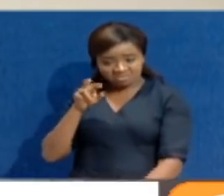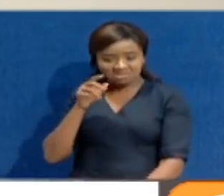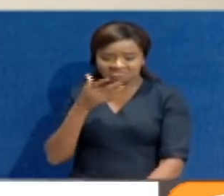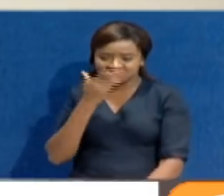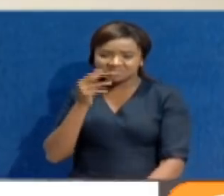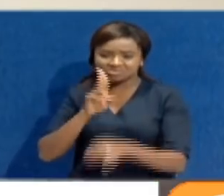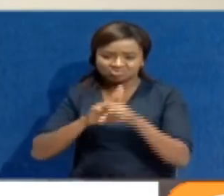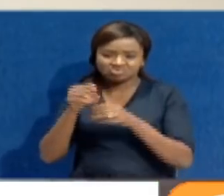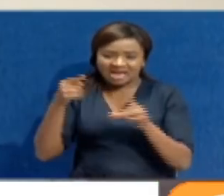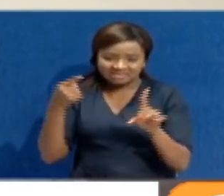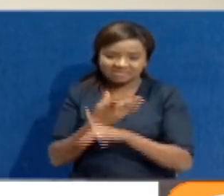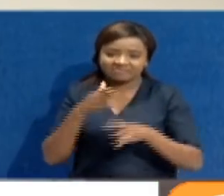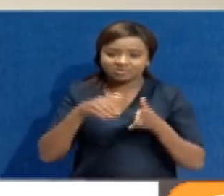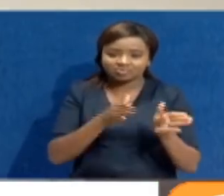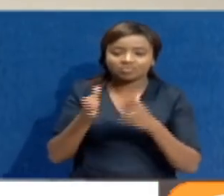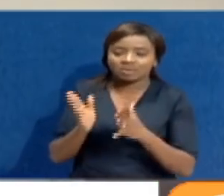different style.